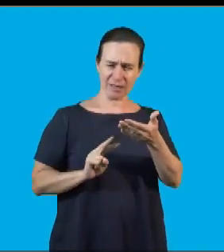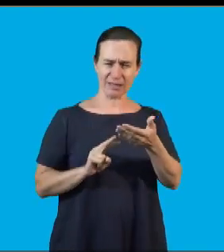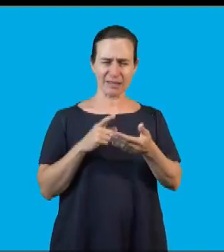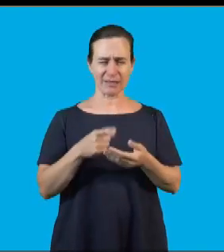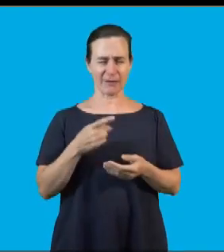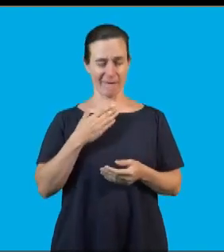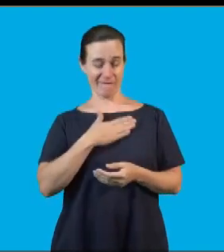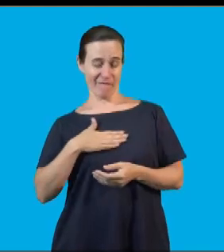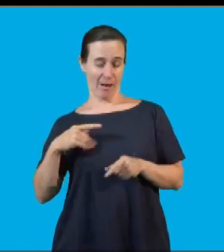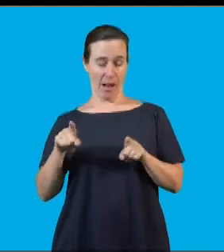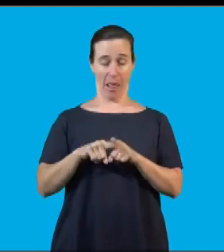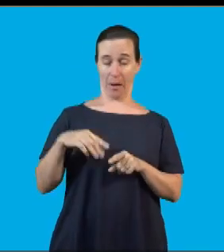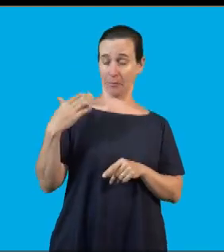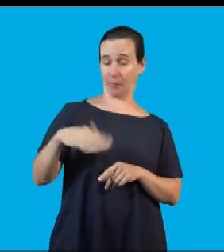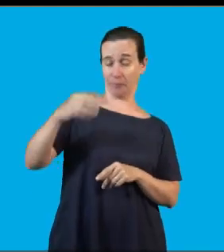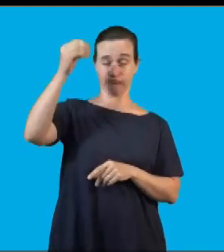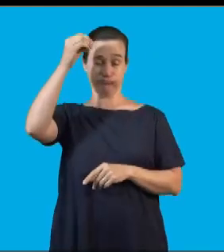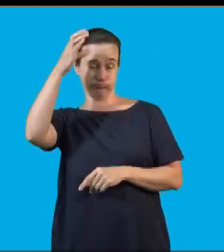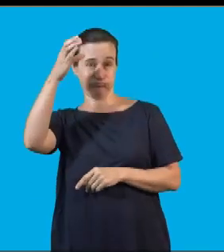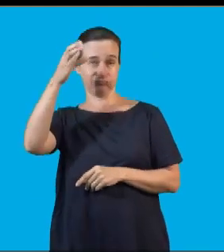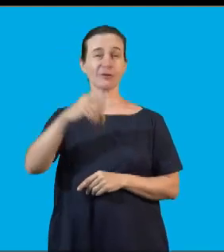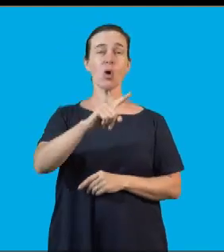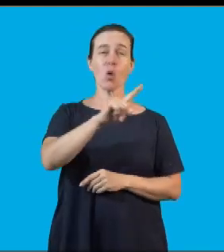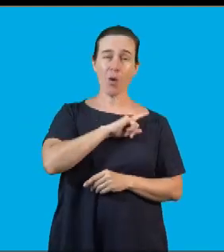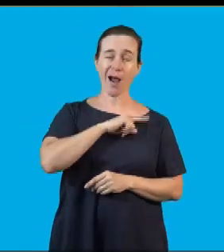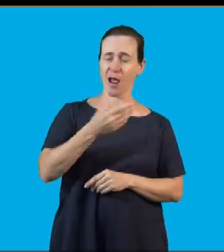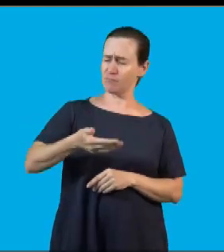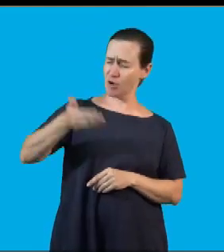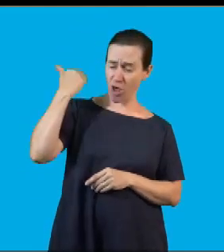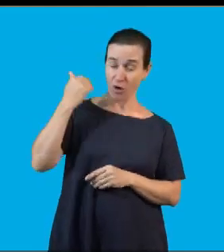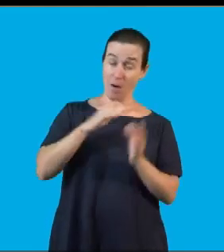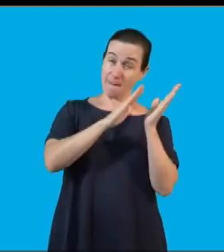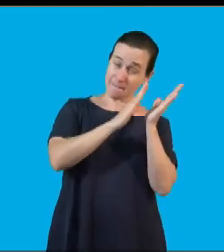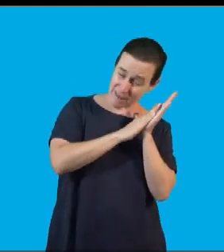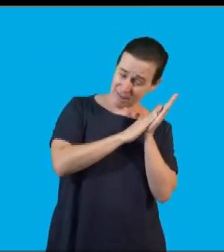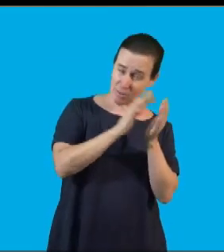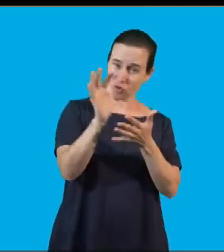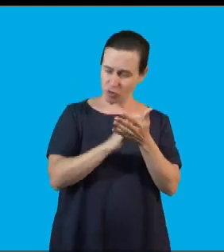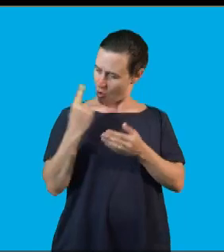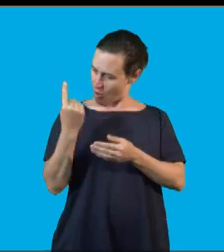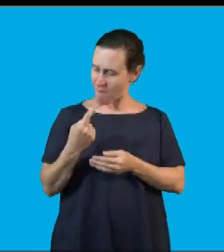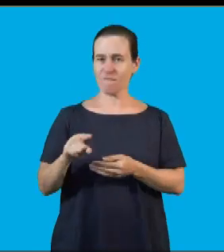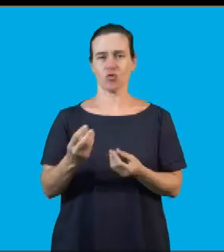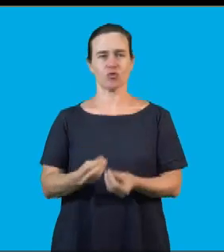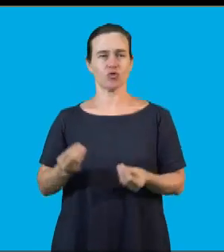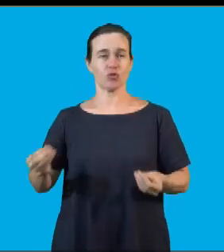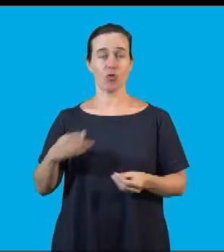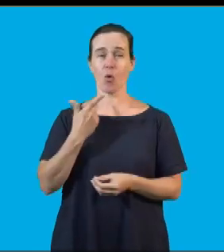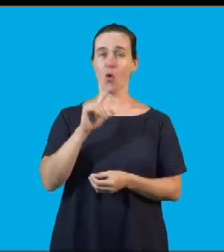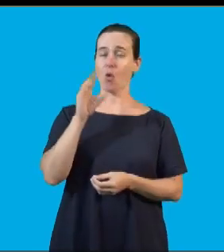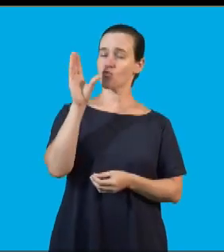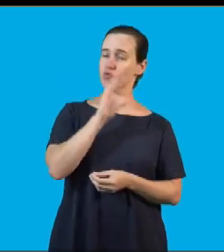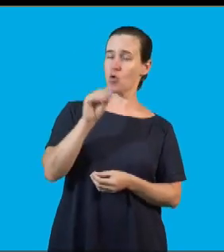feels like the higher art, perhaps because bedtime stories used to be strictly for children, and oral storytelling